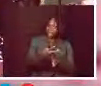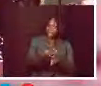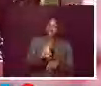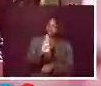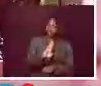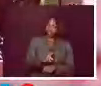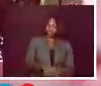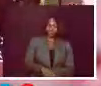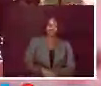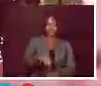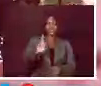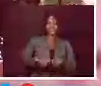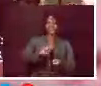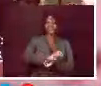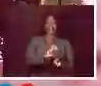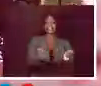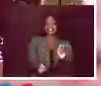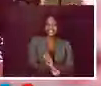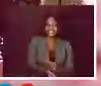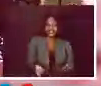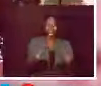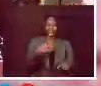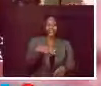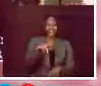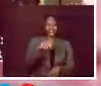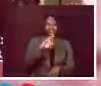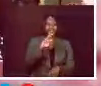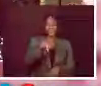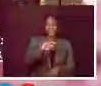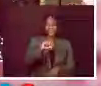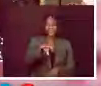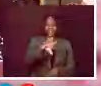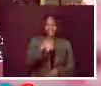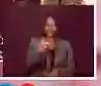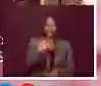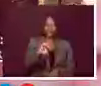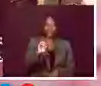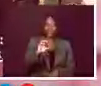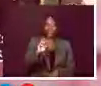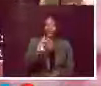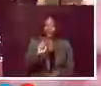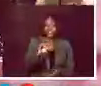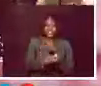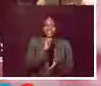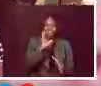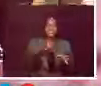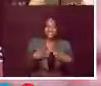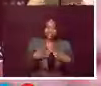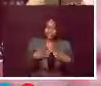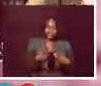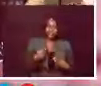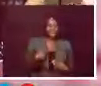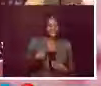It cannot change when it gets to Pan-Africa or ECOWAS. We will not accept it. We demand it as of